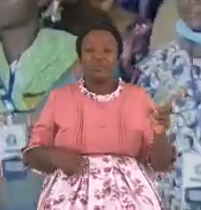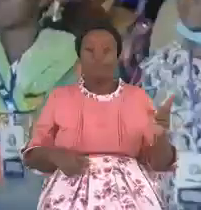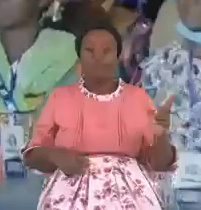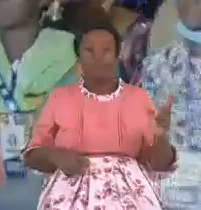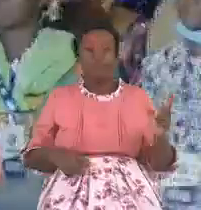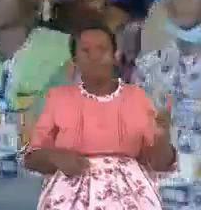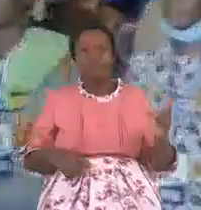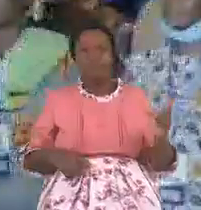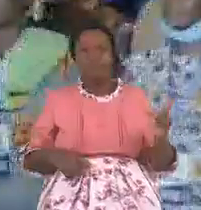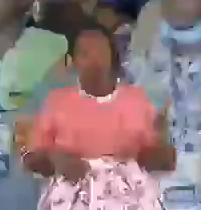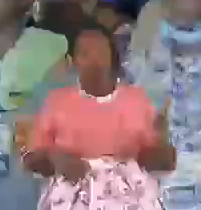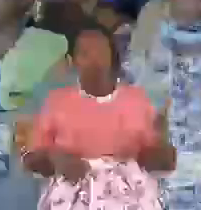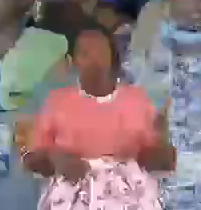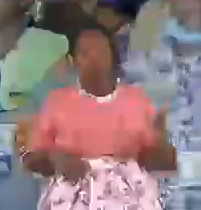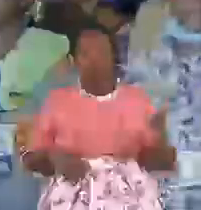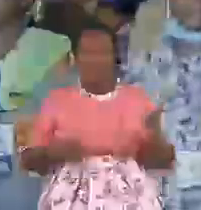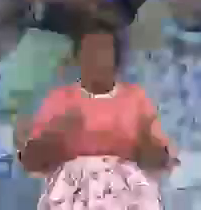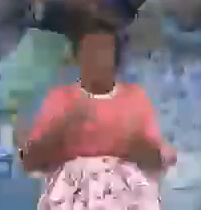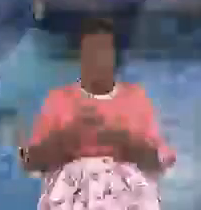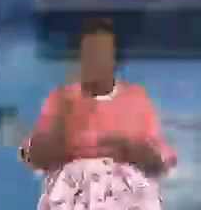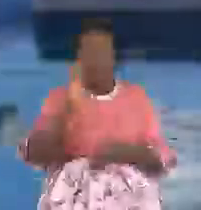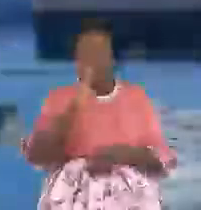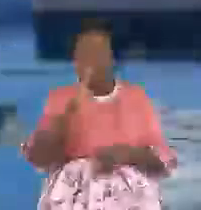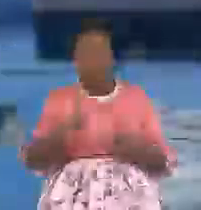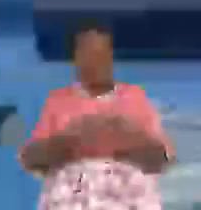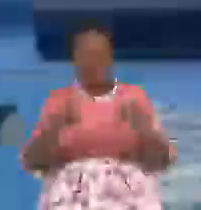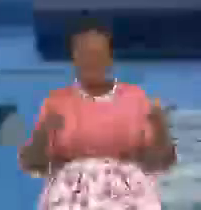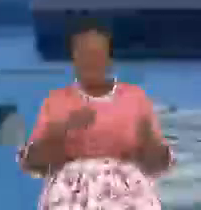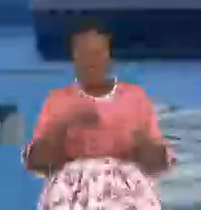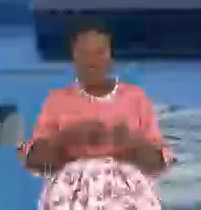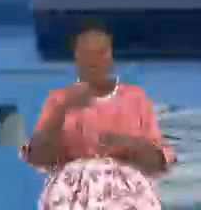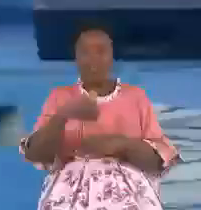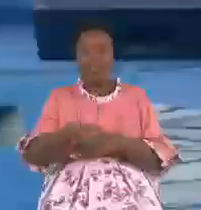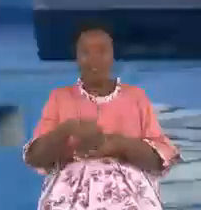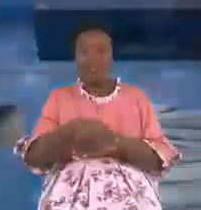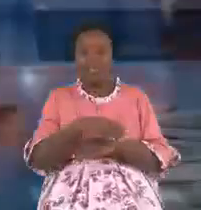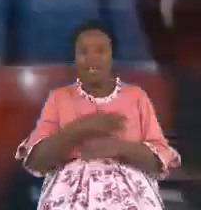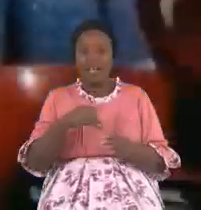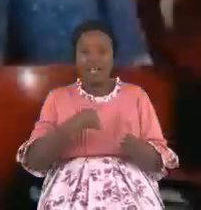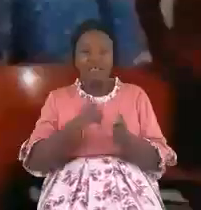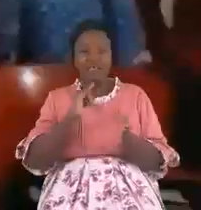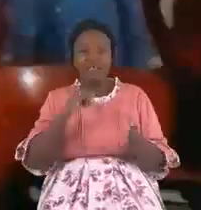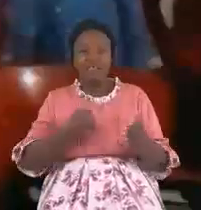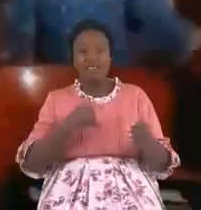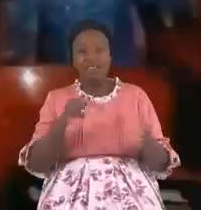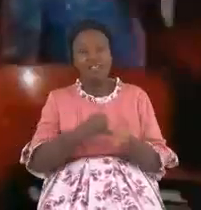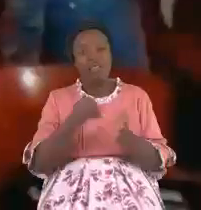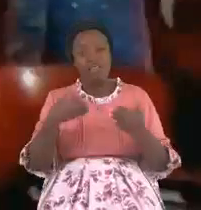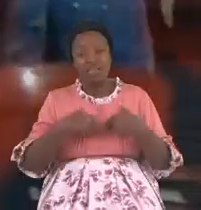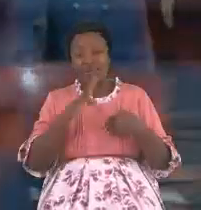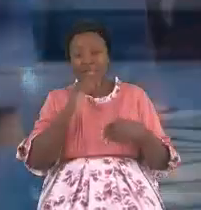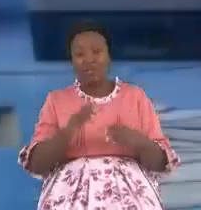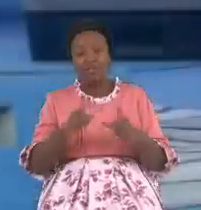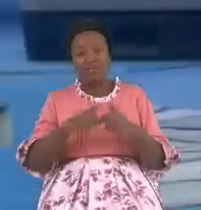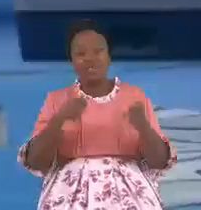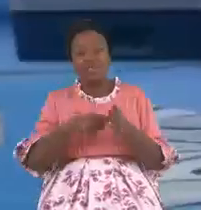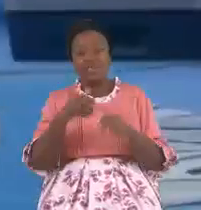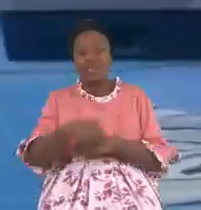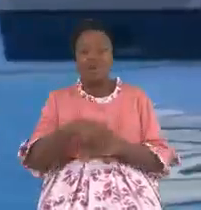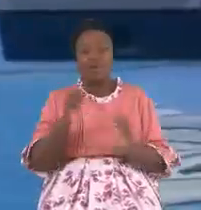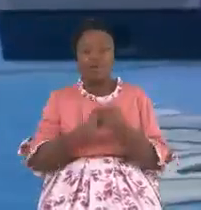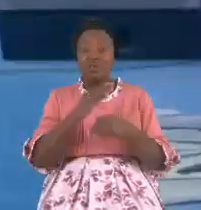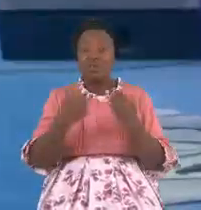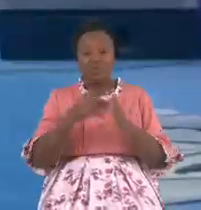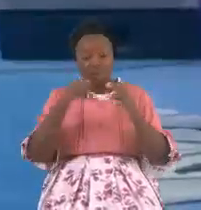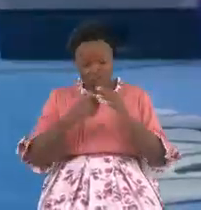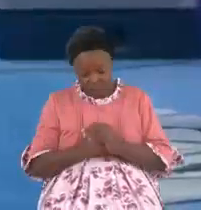have been great tonight with all the worship and with all the prophecies and i know